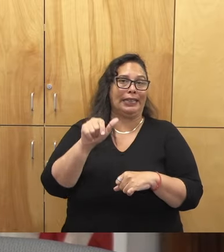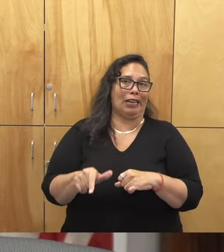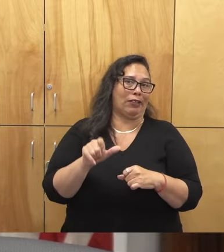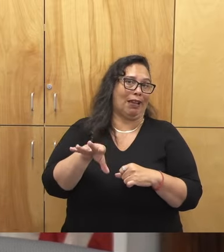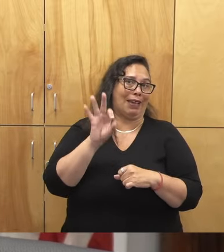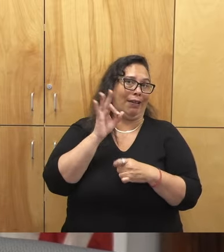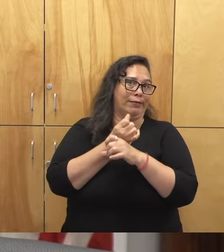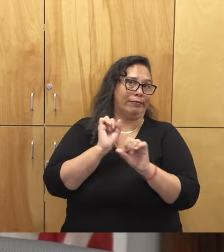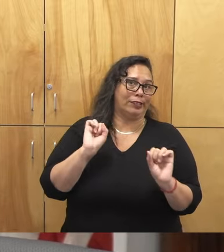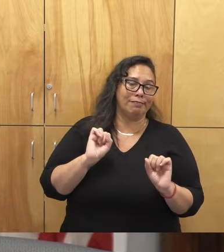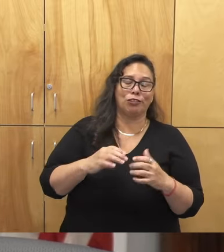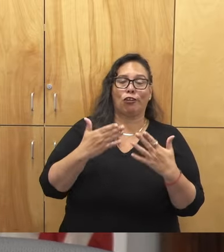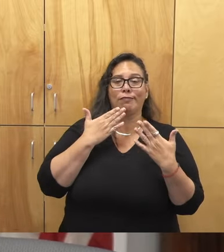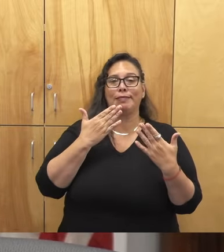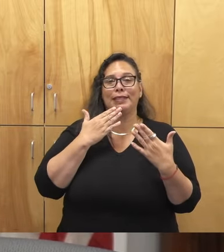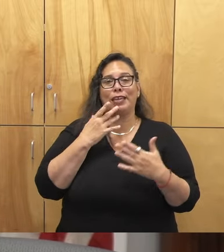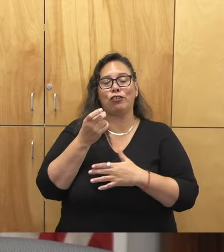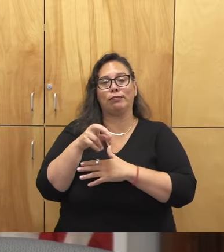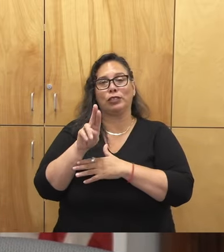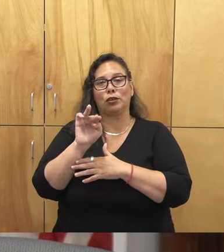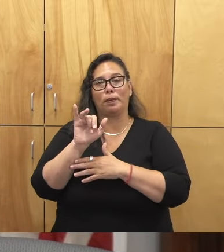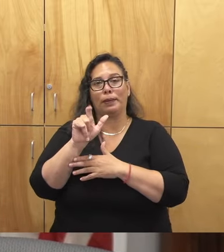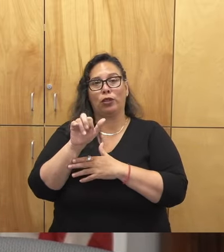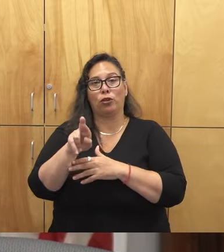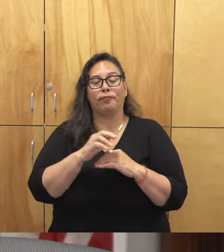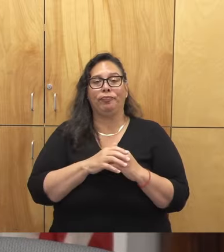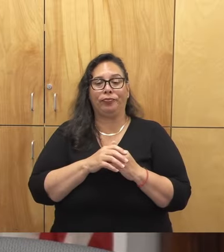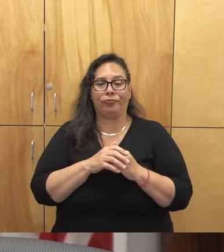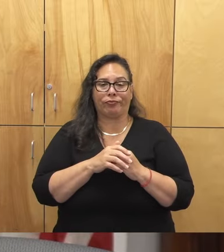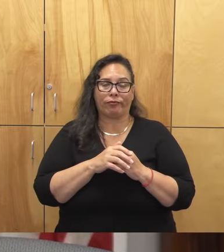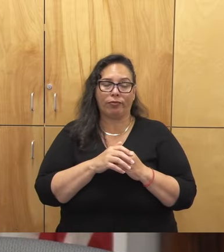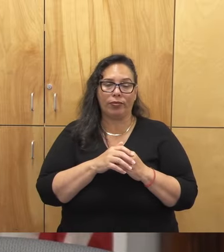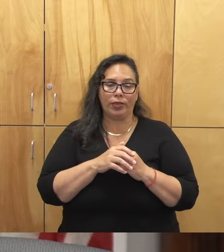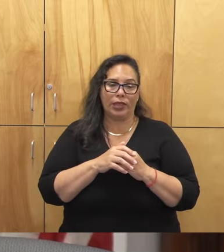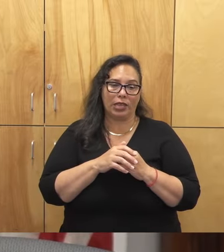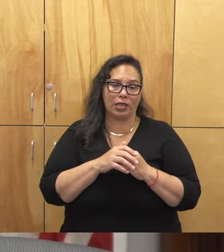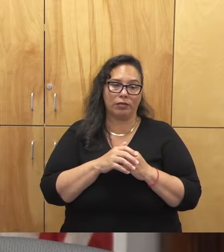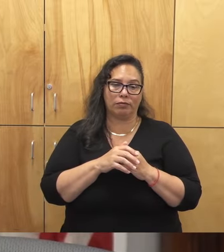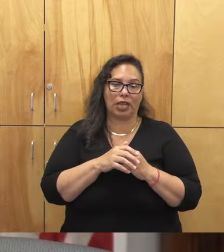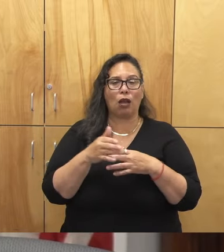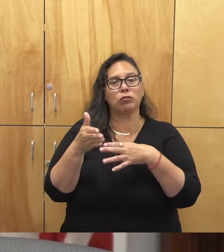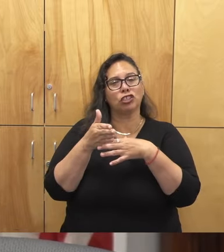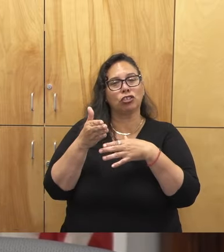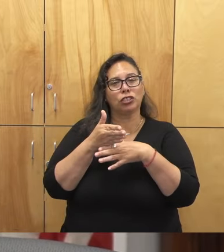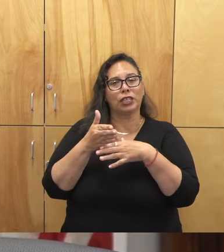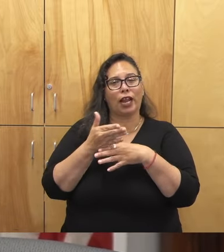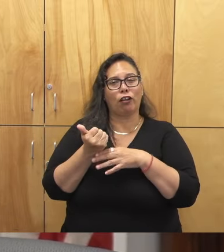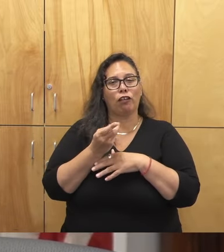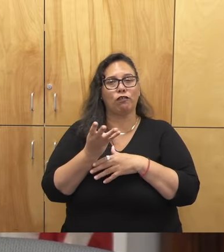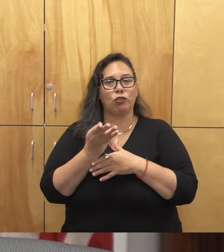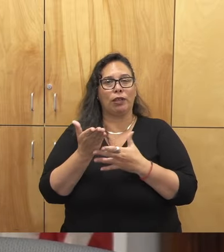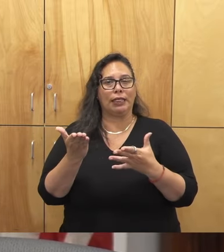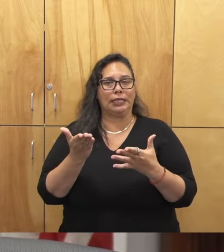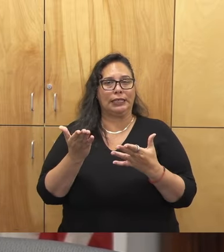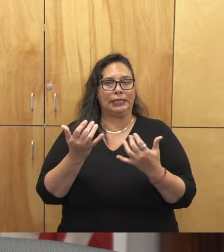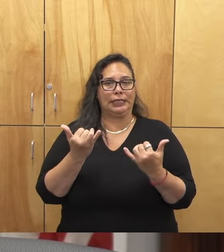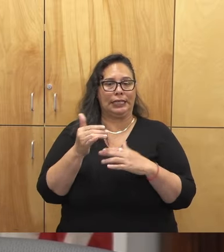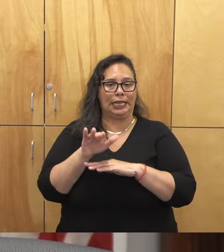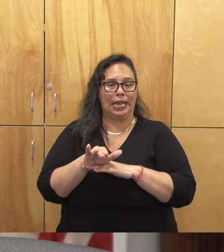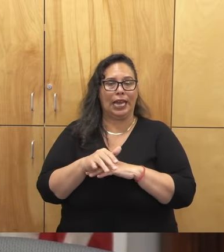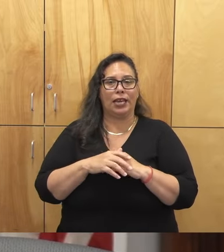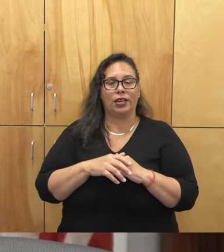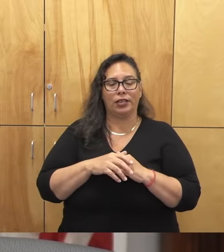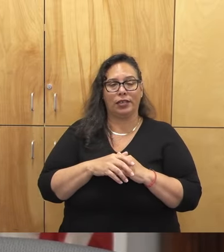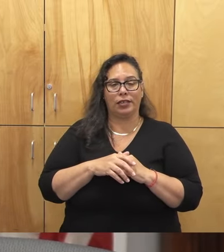right? Years later. So thank you, Mr. Miller. I do want to, I'll just share a couple things tonight. So Taub had